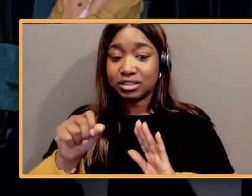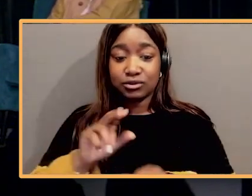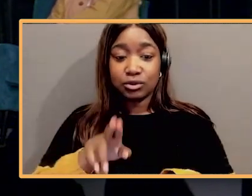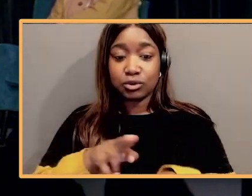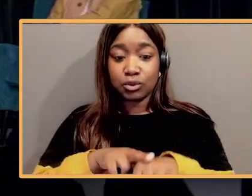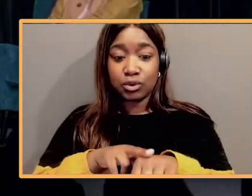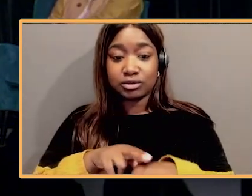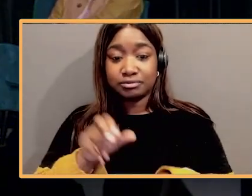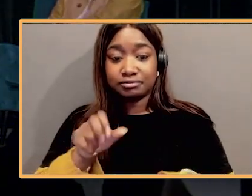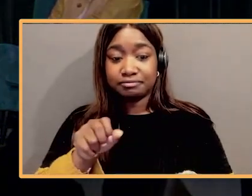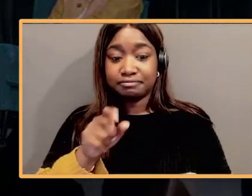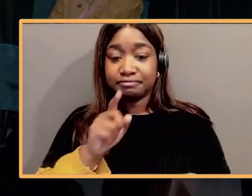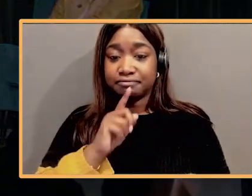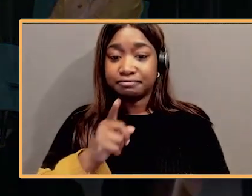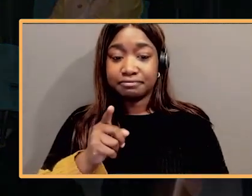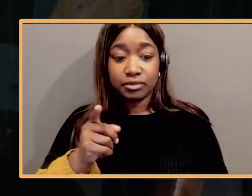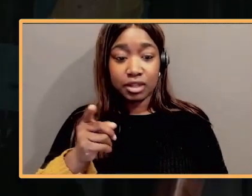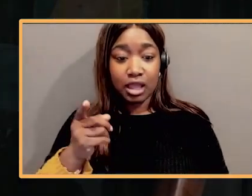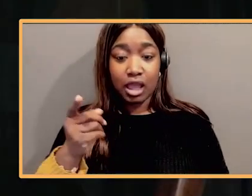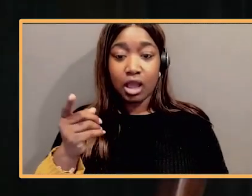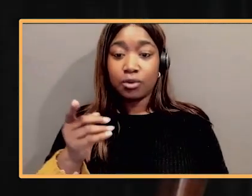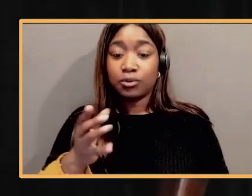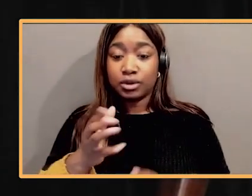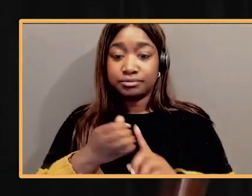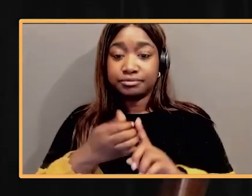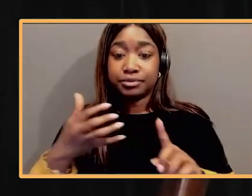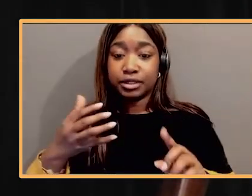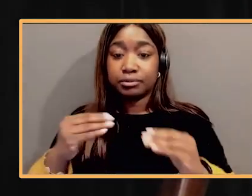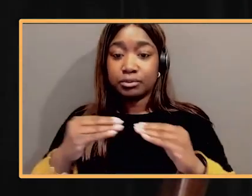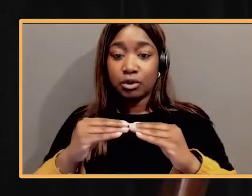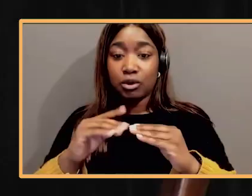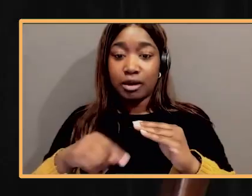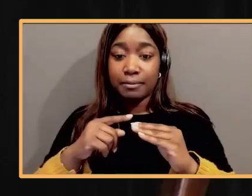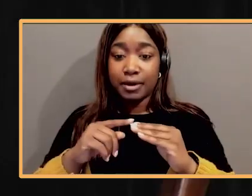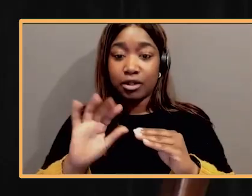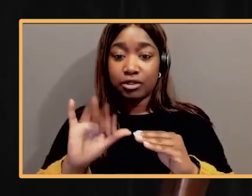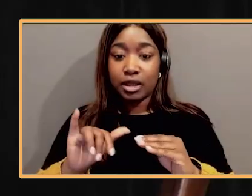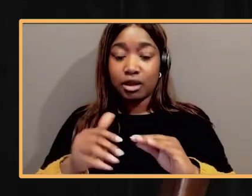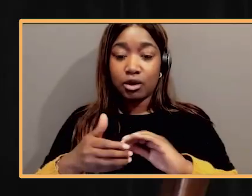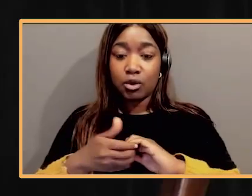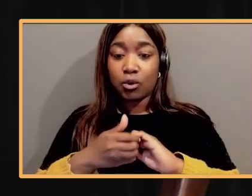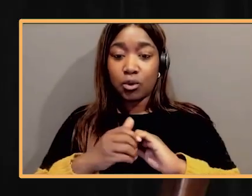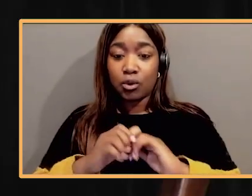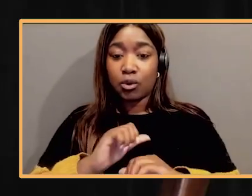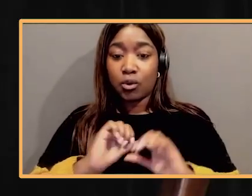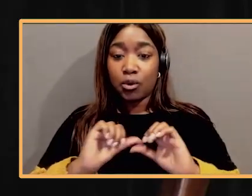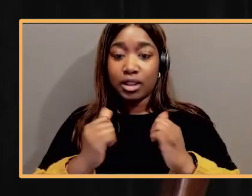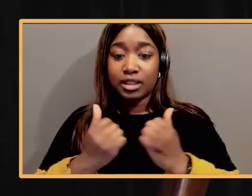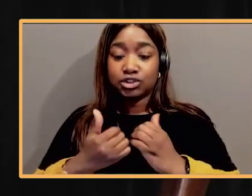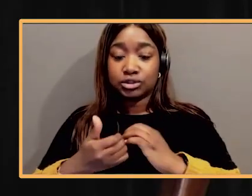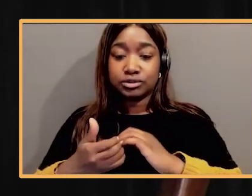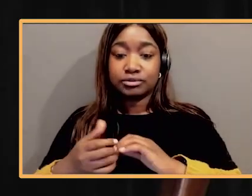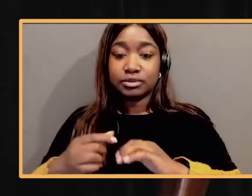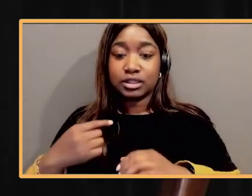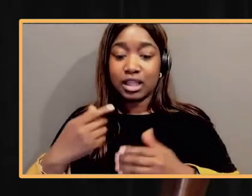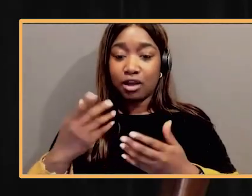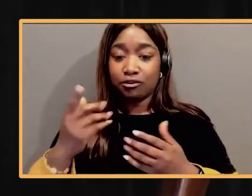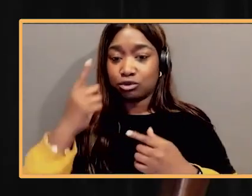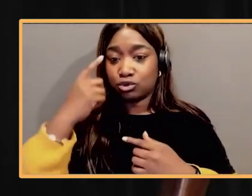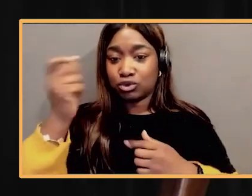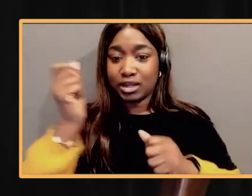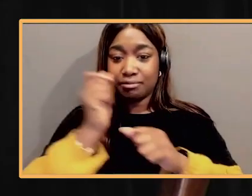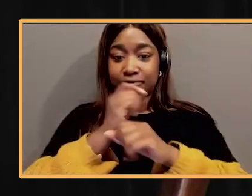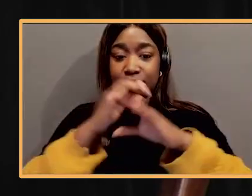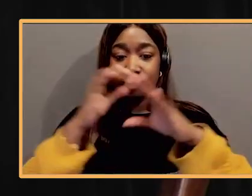more actually to the coalition that I have dreamt of forming and that